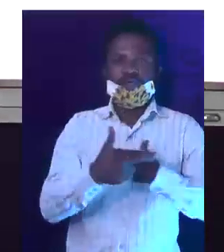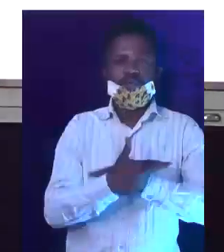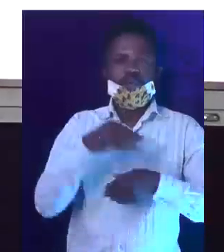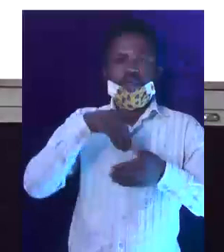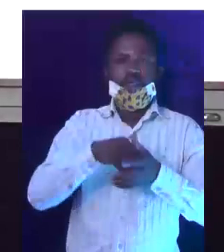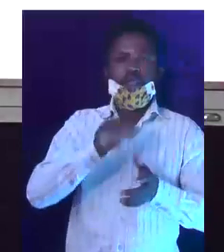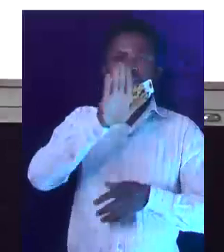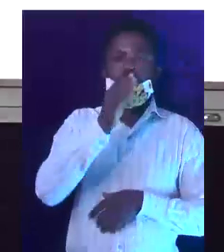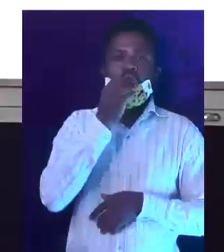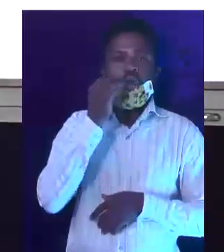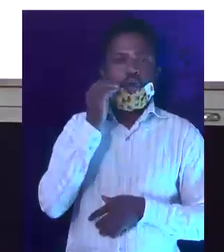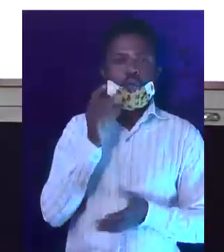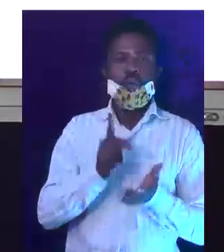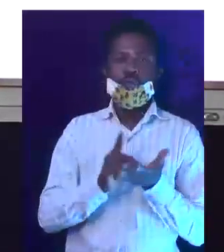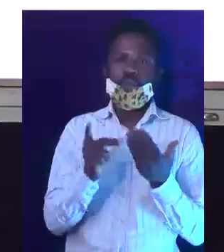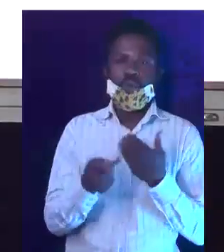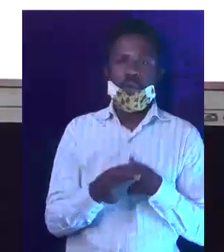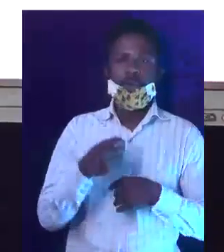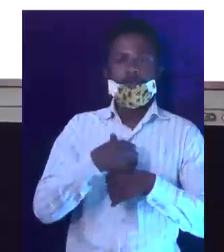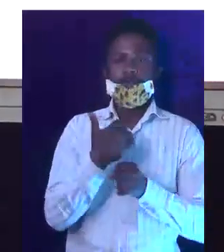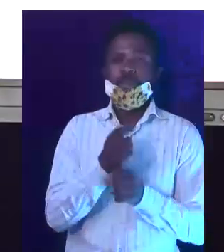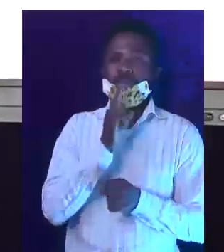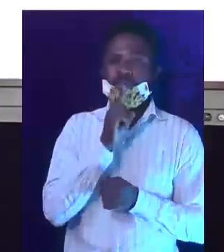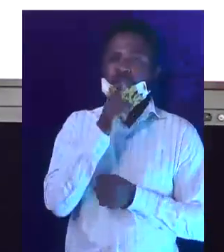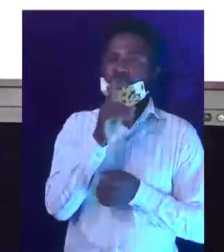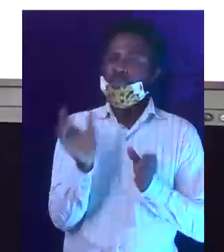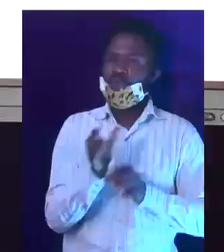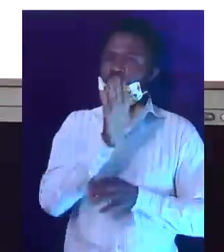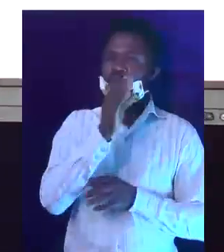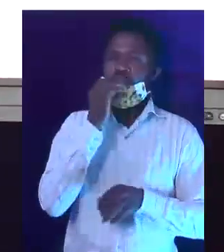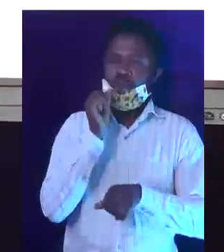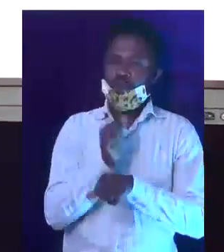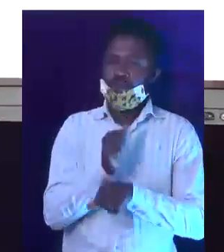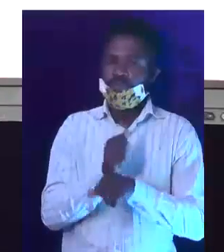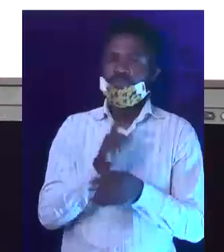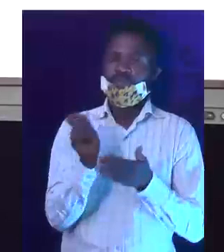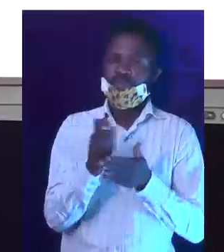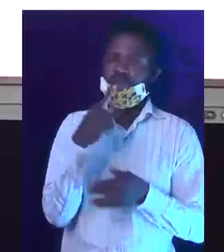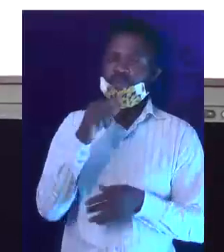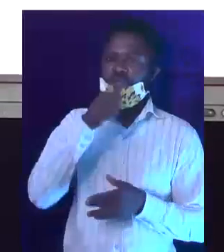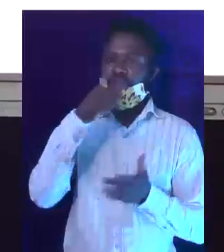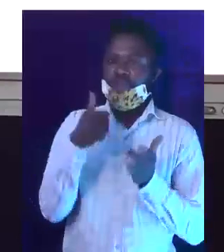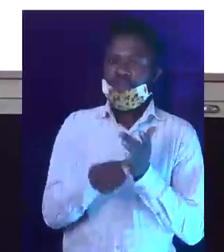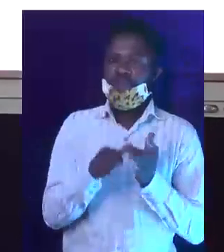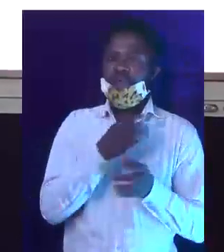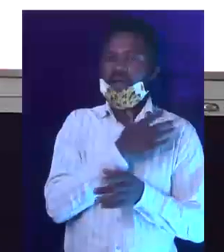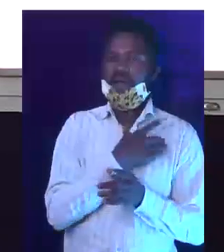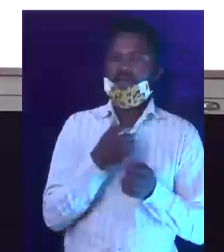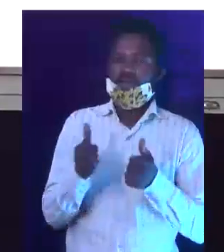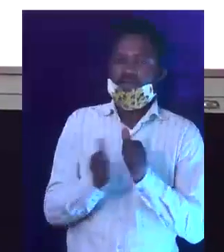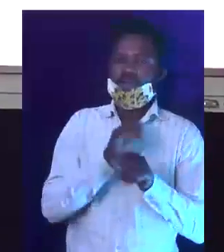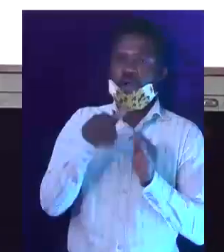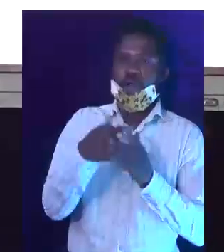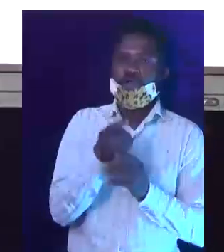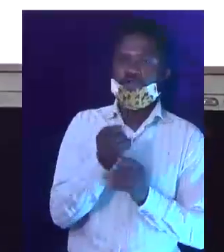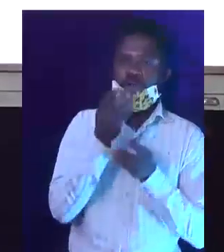the classroom in your home program. Make sure you do your assignments. Make sure you write the letter following